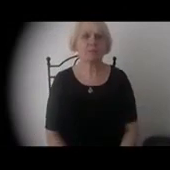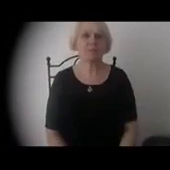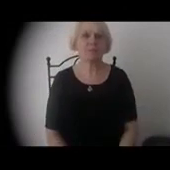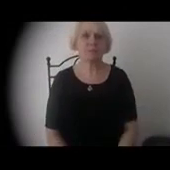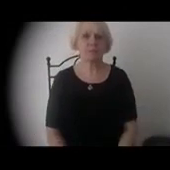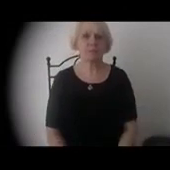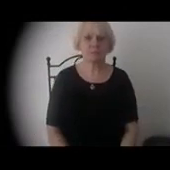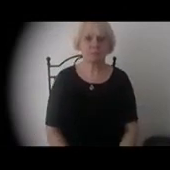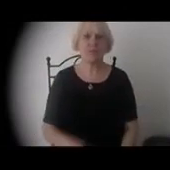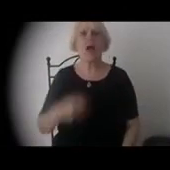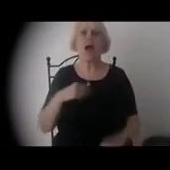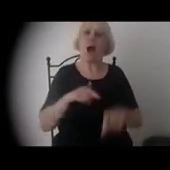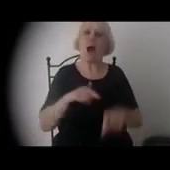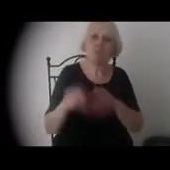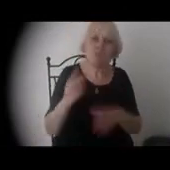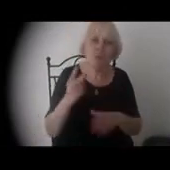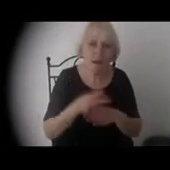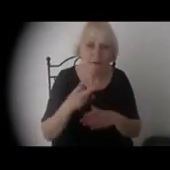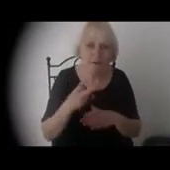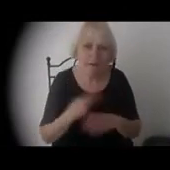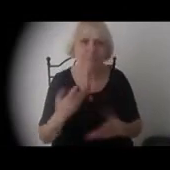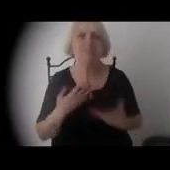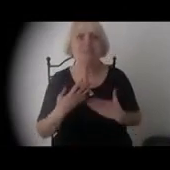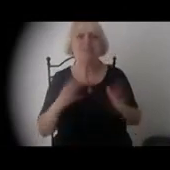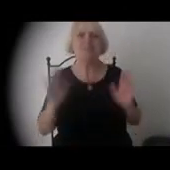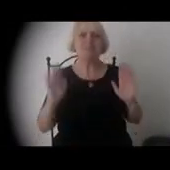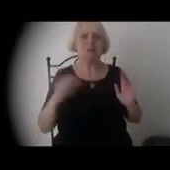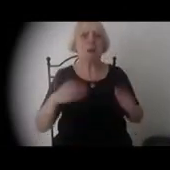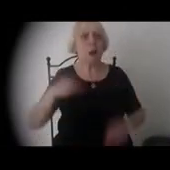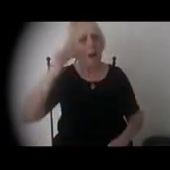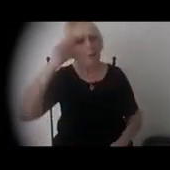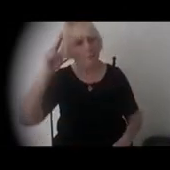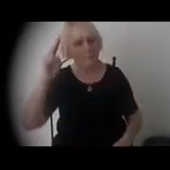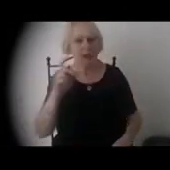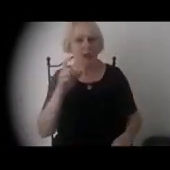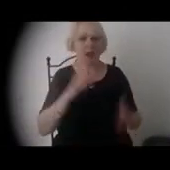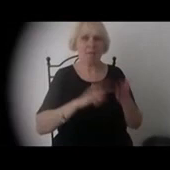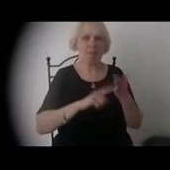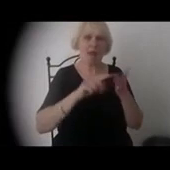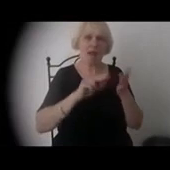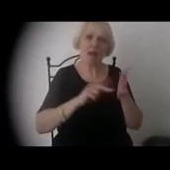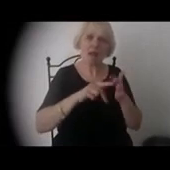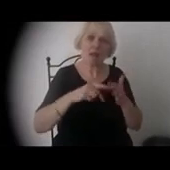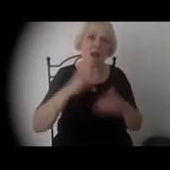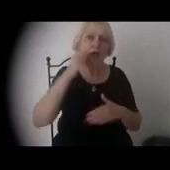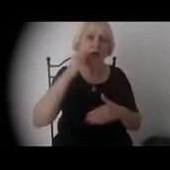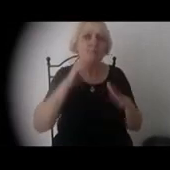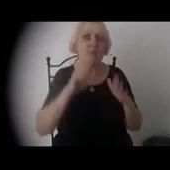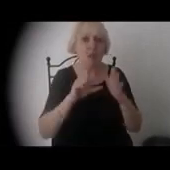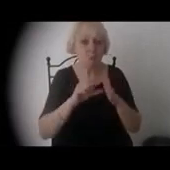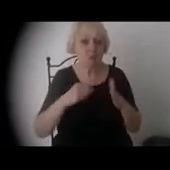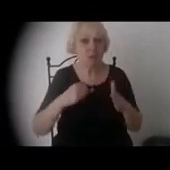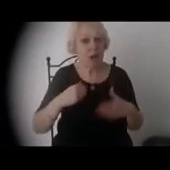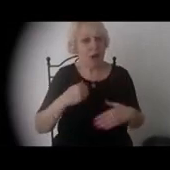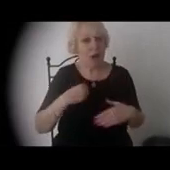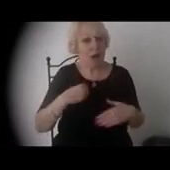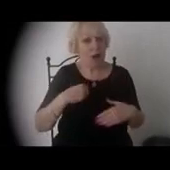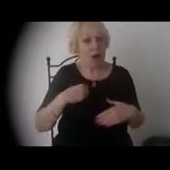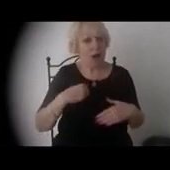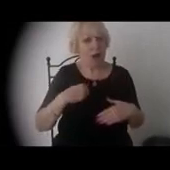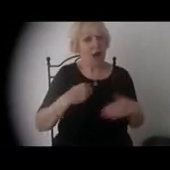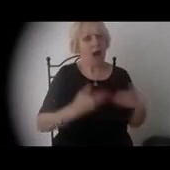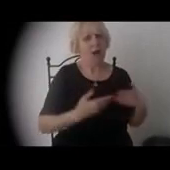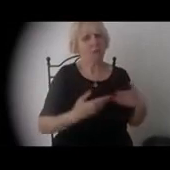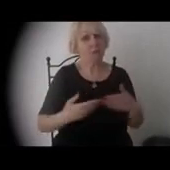Shall I try again? Okay, so my name is Clive Blackwood. I'm the Senior Service Lead for Child